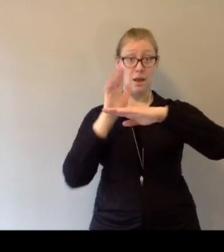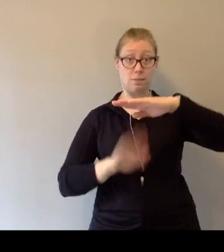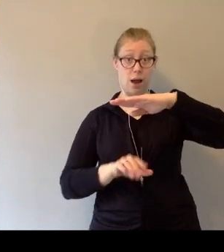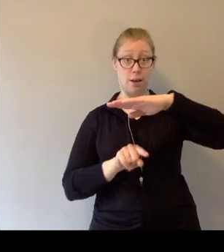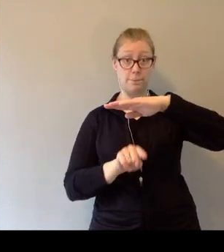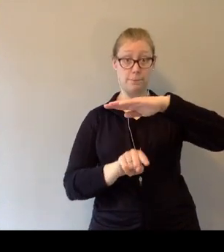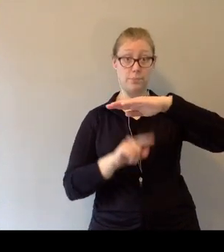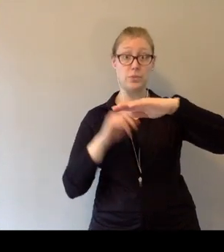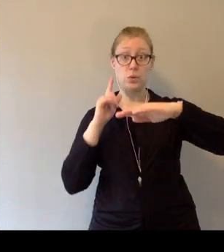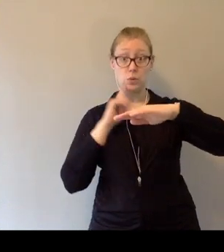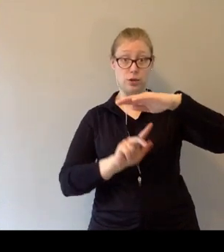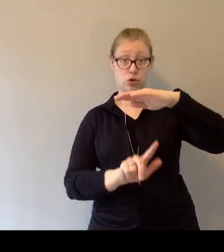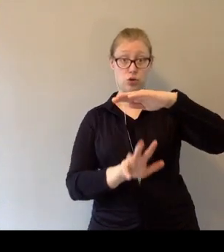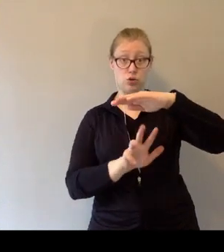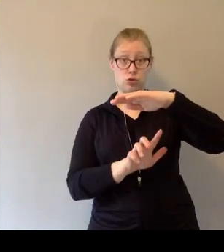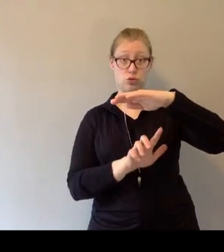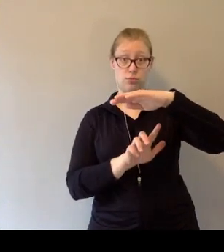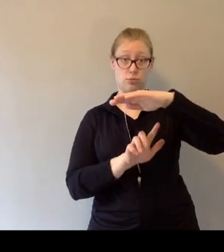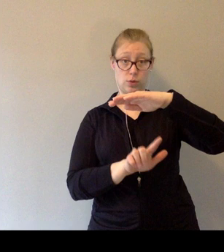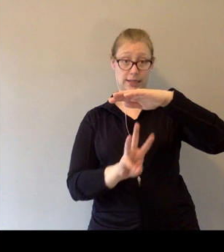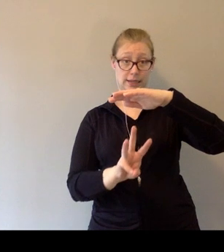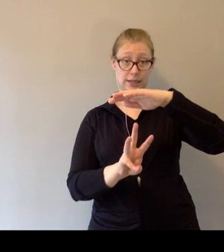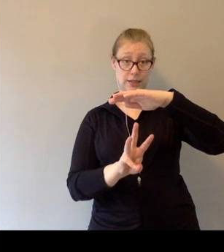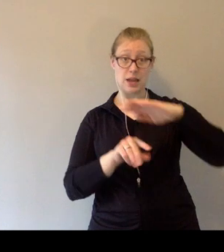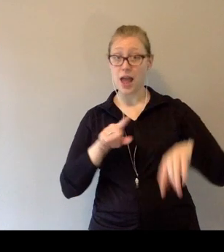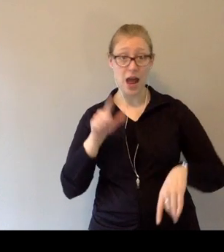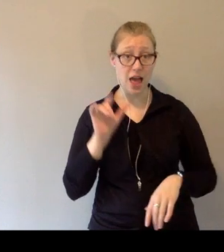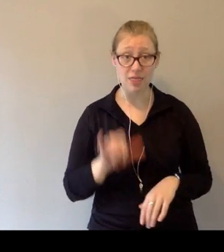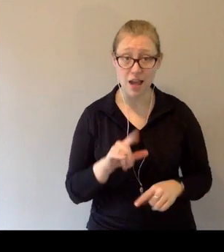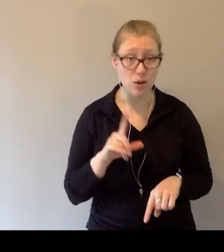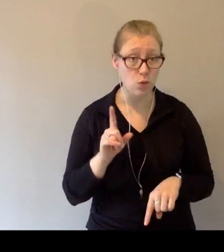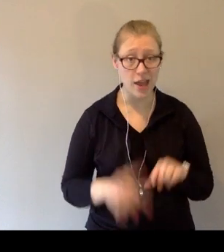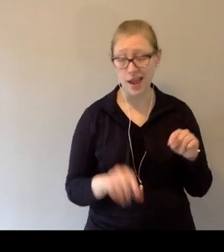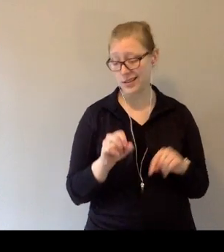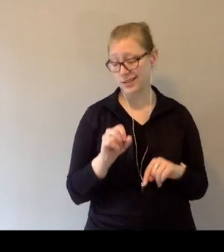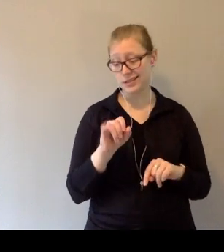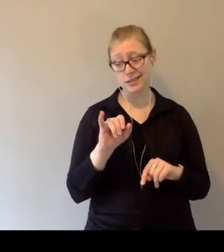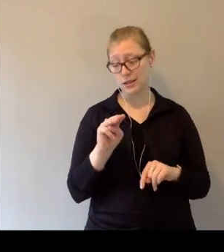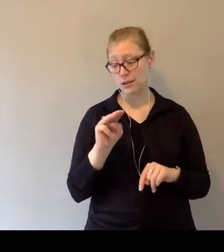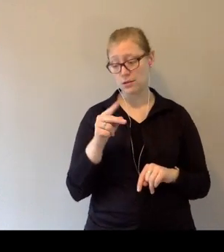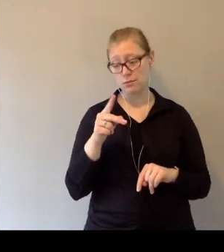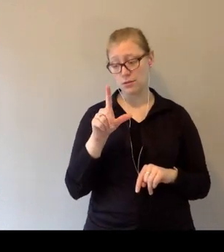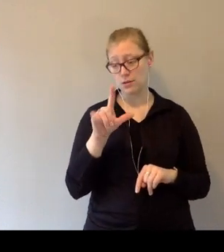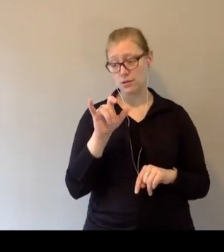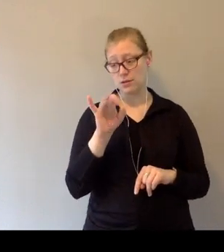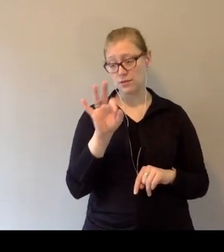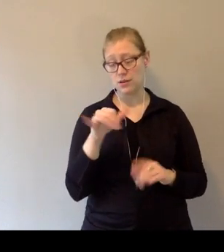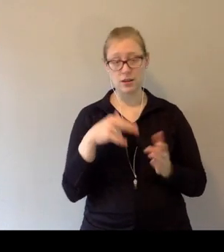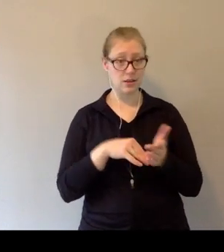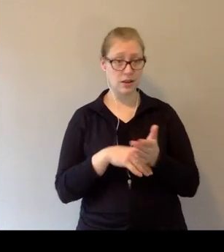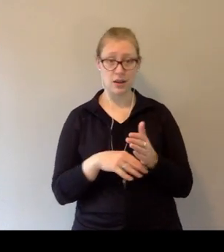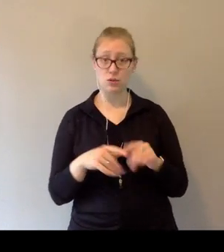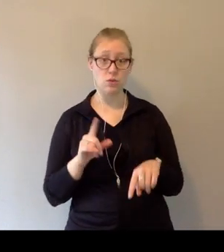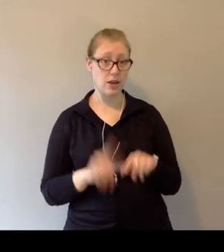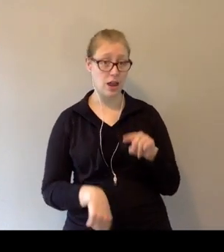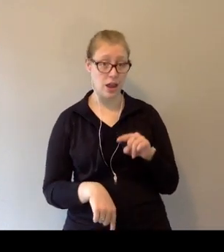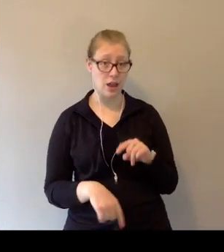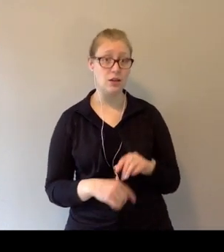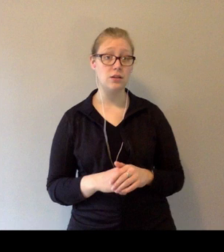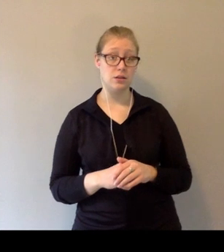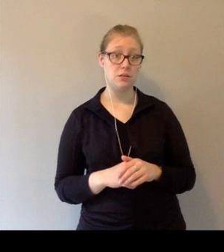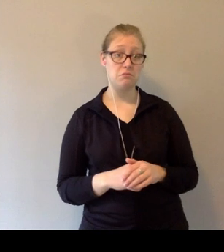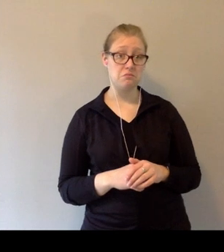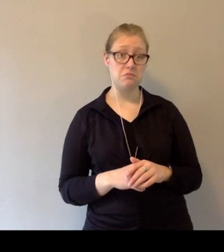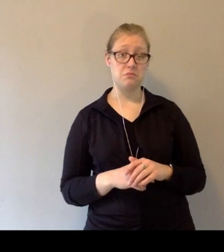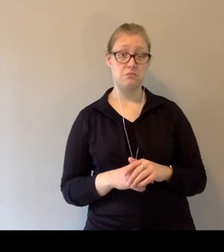this does not simplify, so this would be the answer. The cosine of 11.3 would be that expression. Now, of course, we